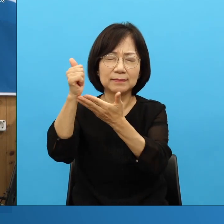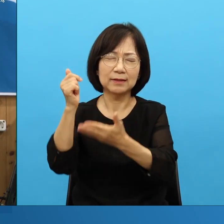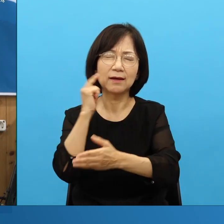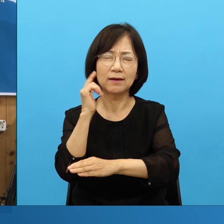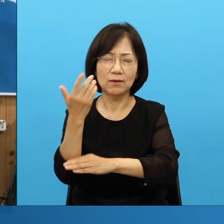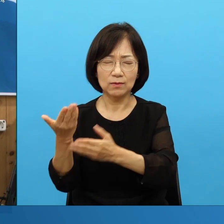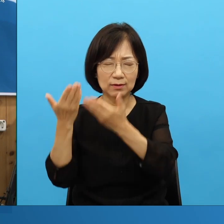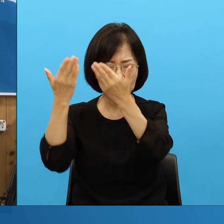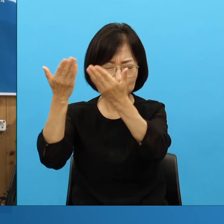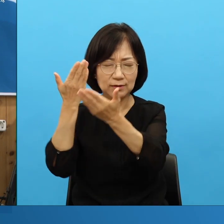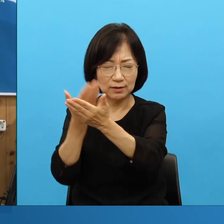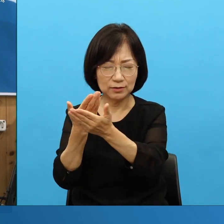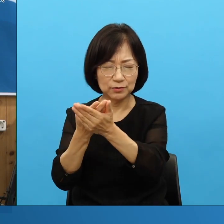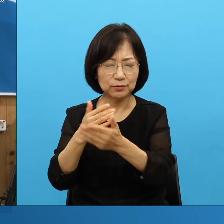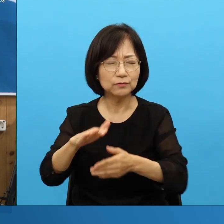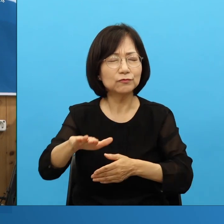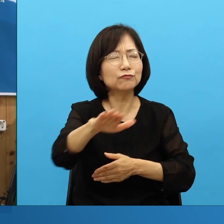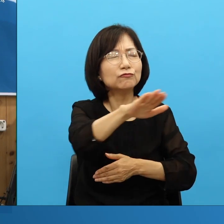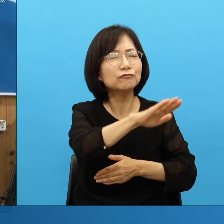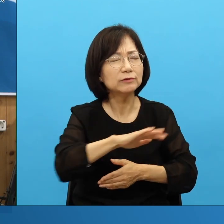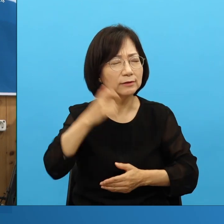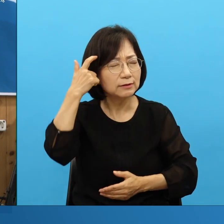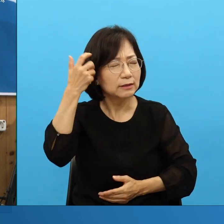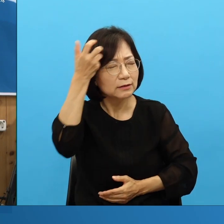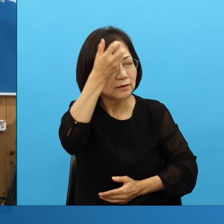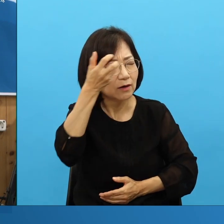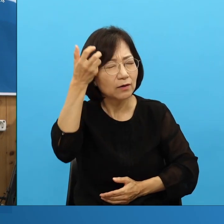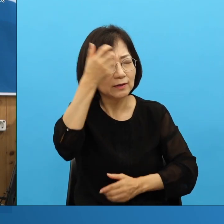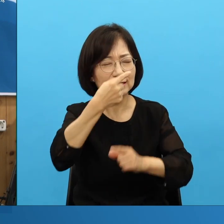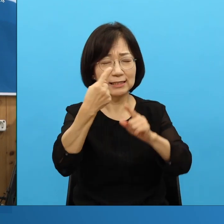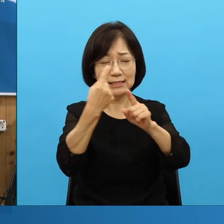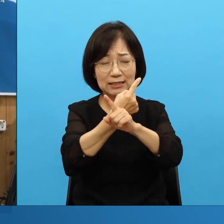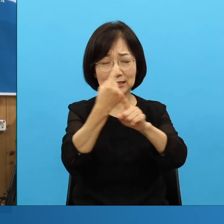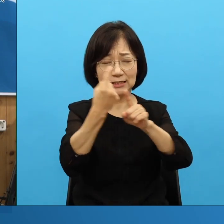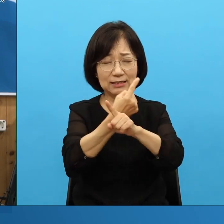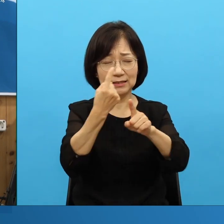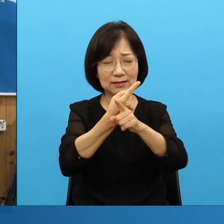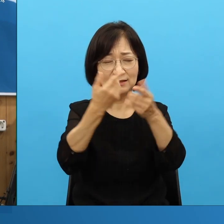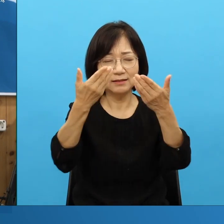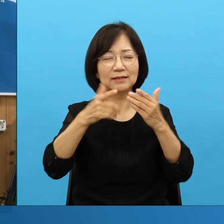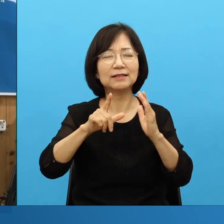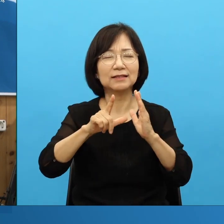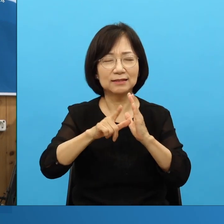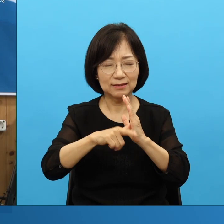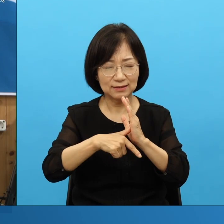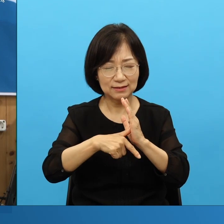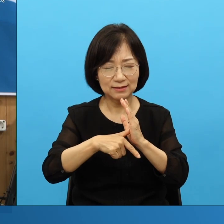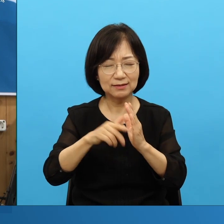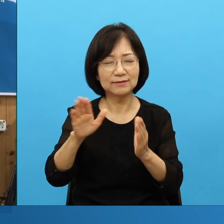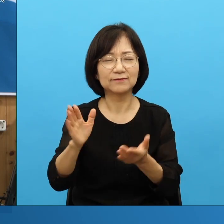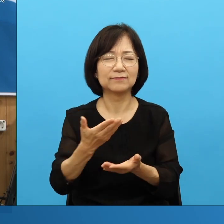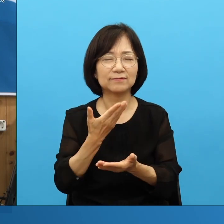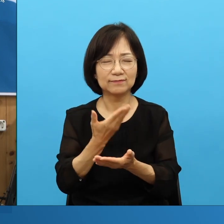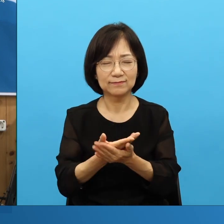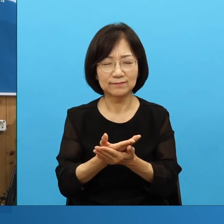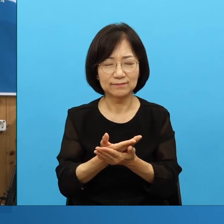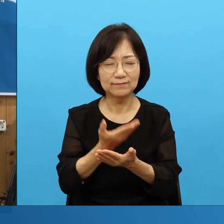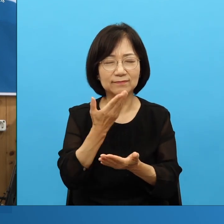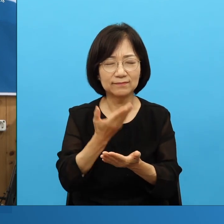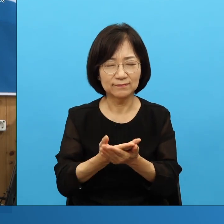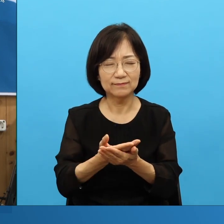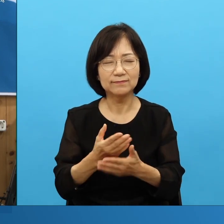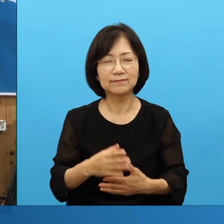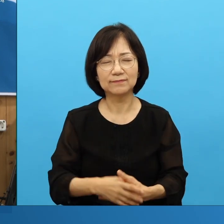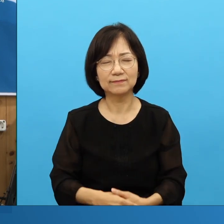Through the praise of the David choir who serves for the sake of the gospel, may you, Lord, receive all the glory, and for us, may it be a time where healing takes place within